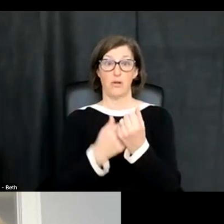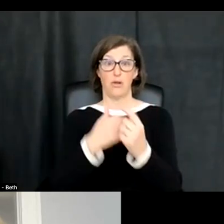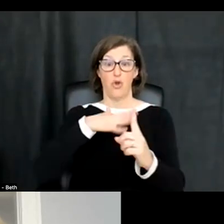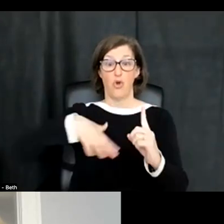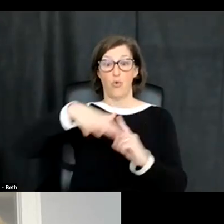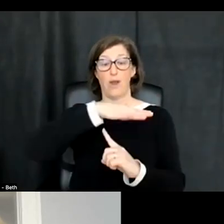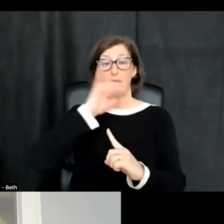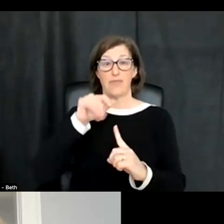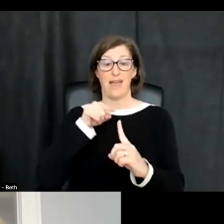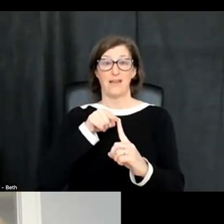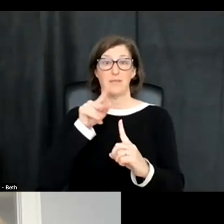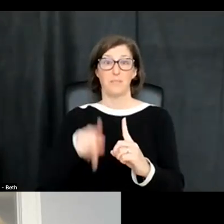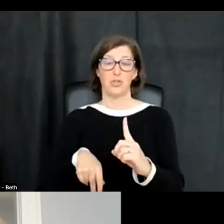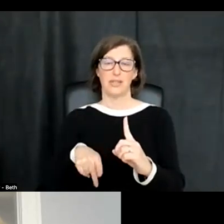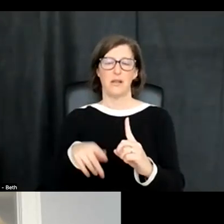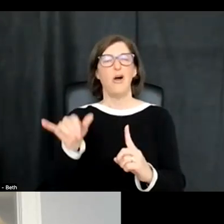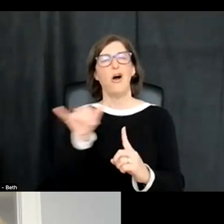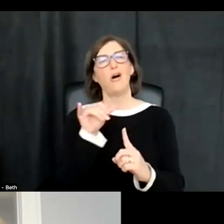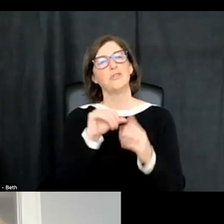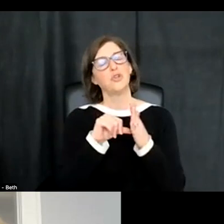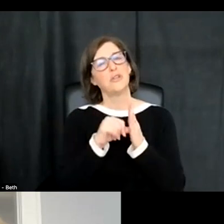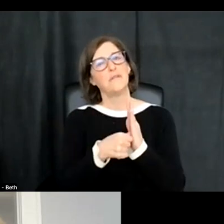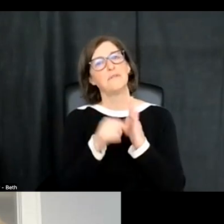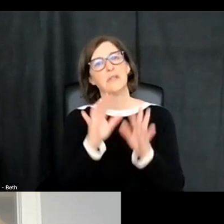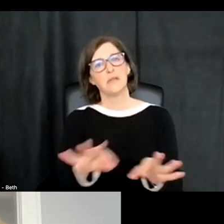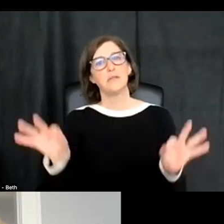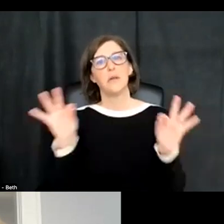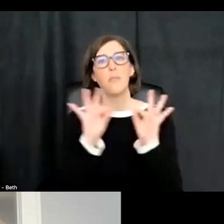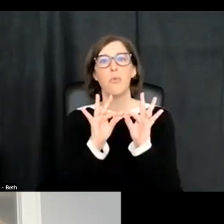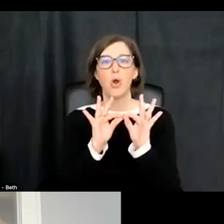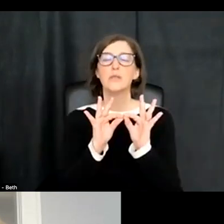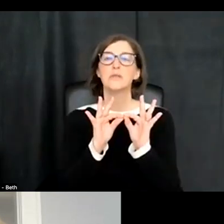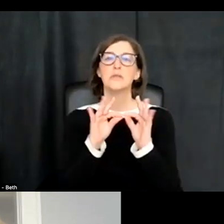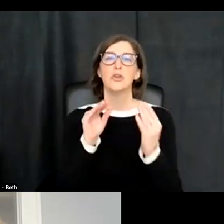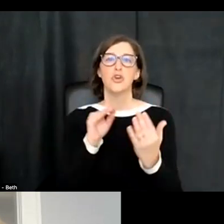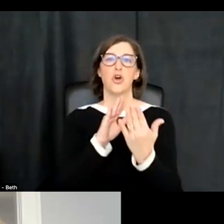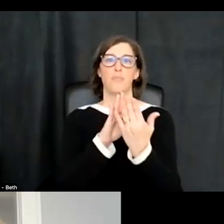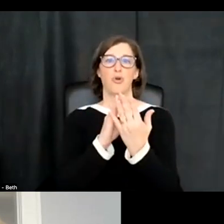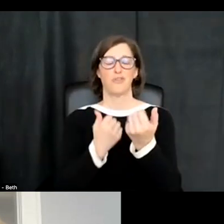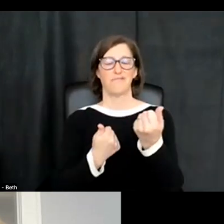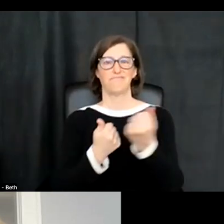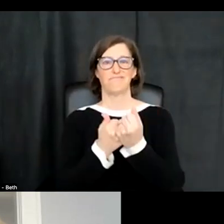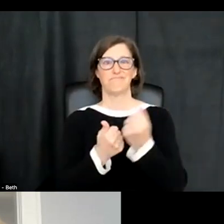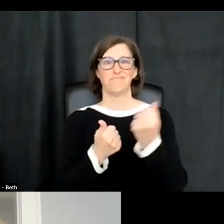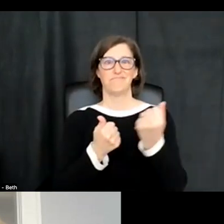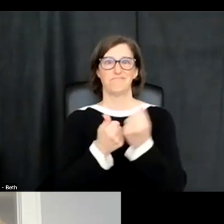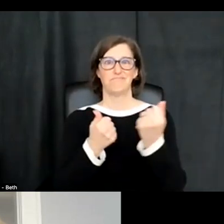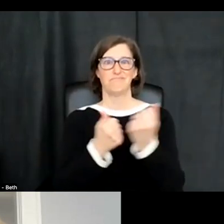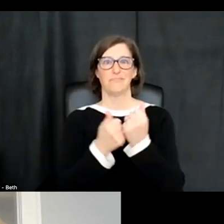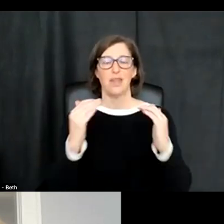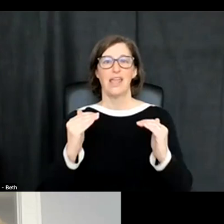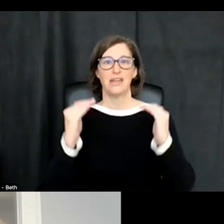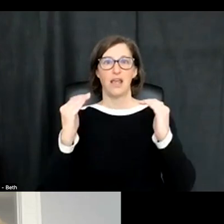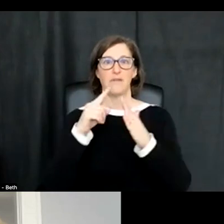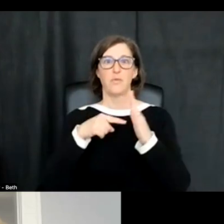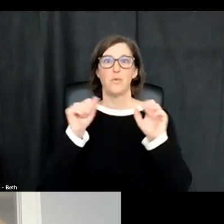And again, to emphasize the important way, really, advocacy and elevating what we can